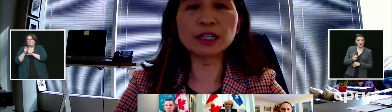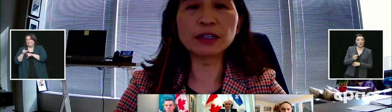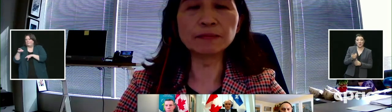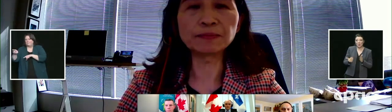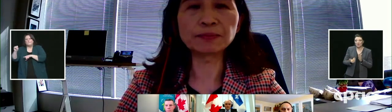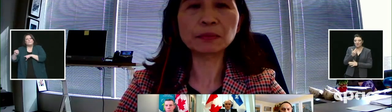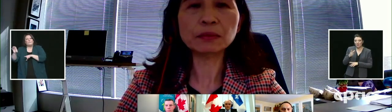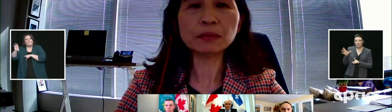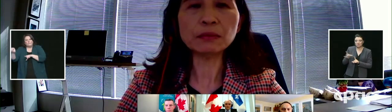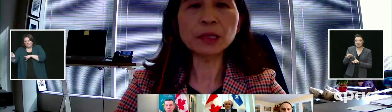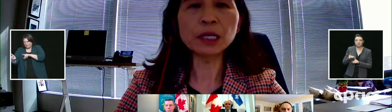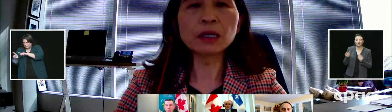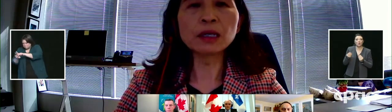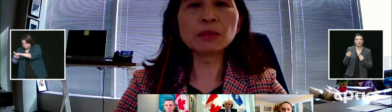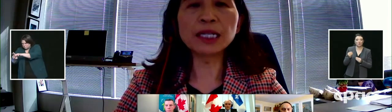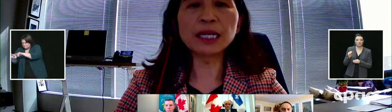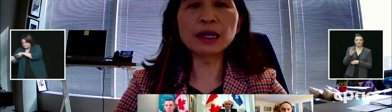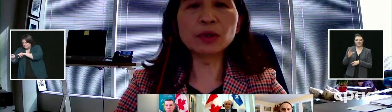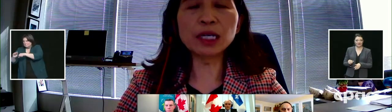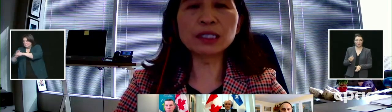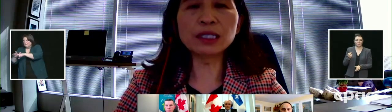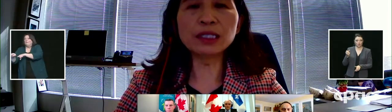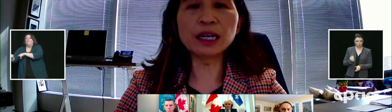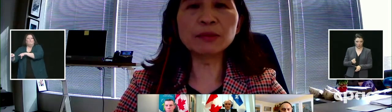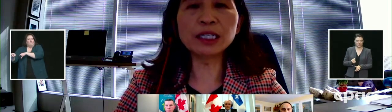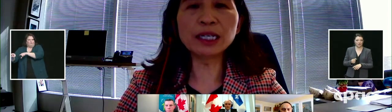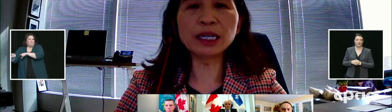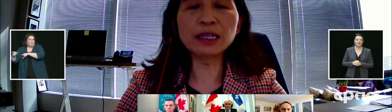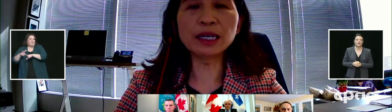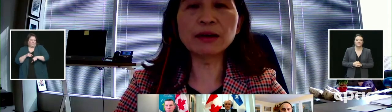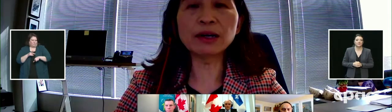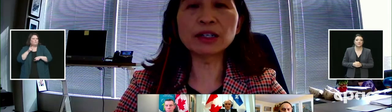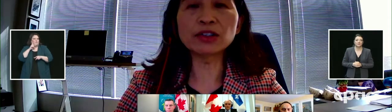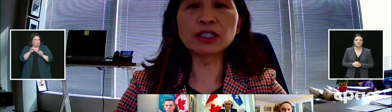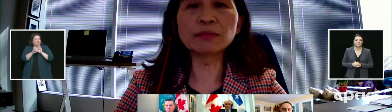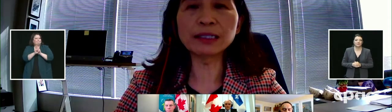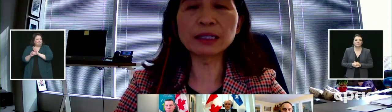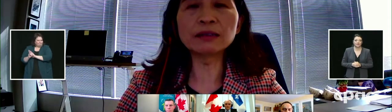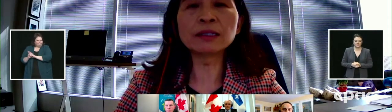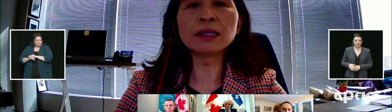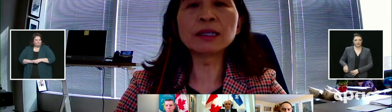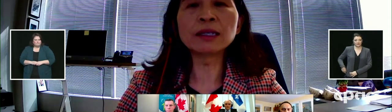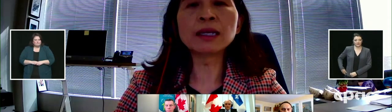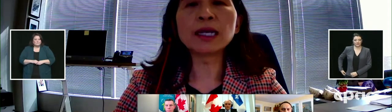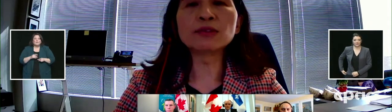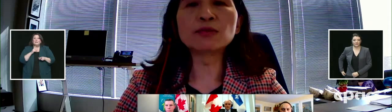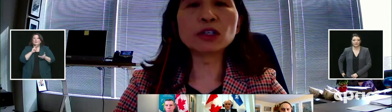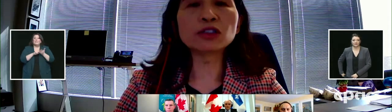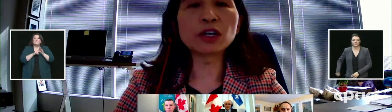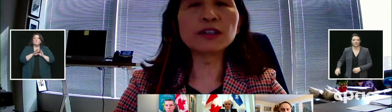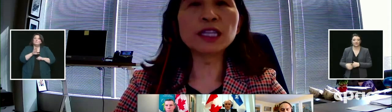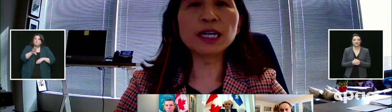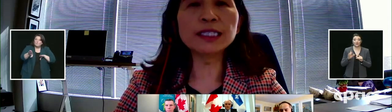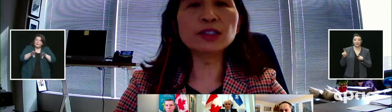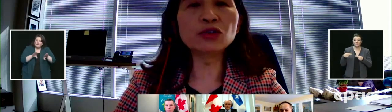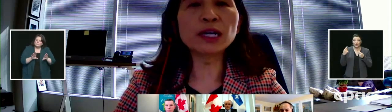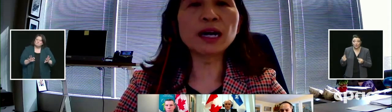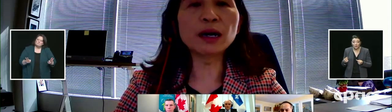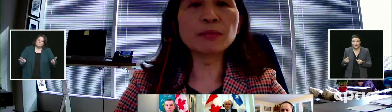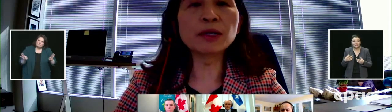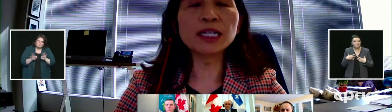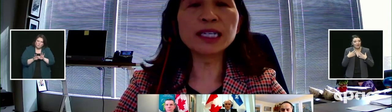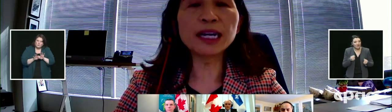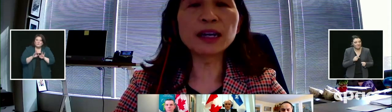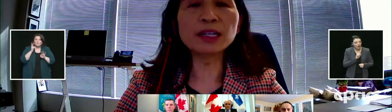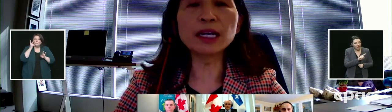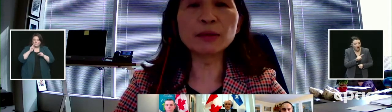Africa. By now, we have seen time and again that our actions matter, as we've watched COVID-19 trend up